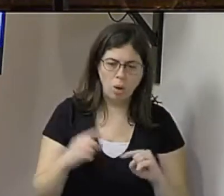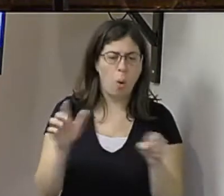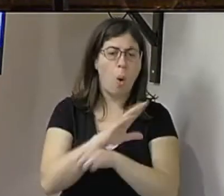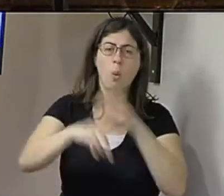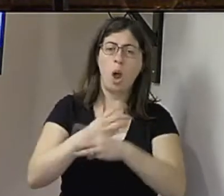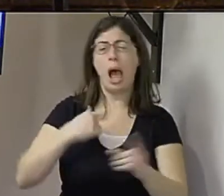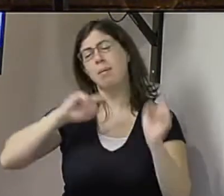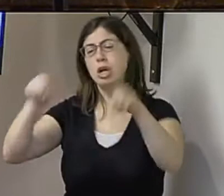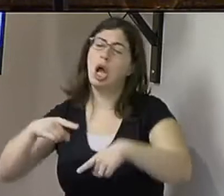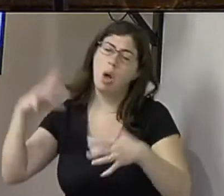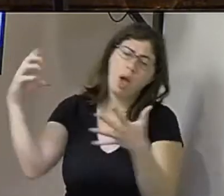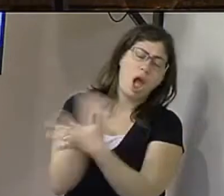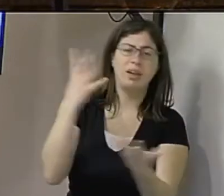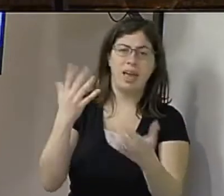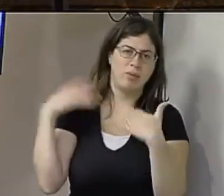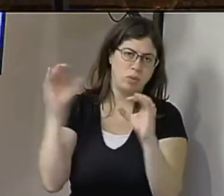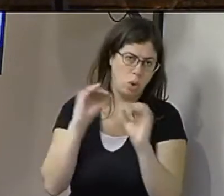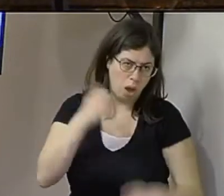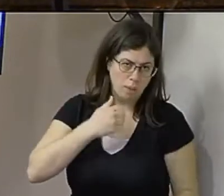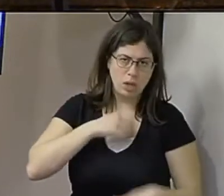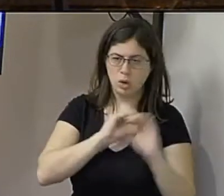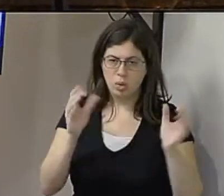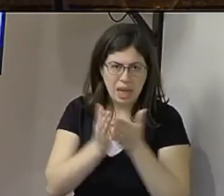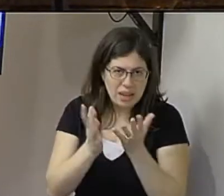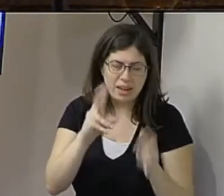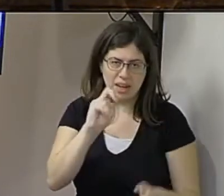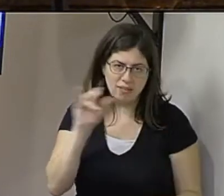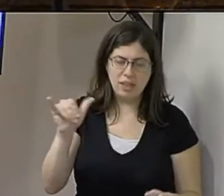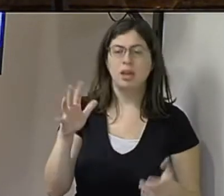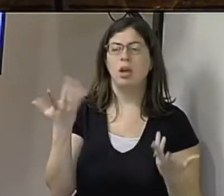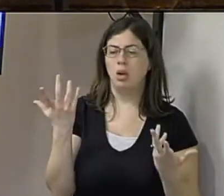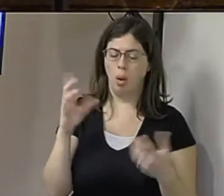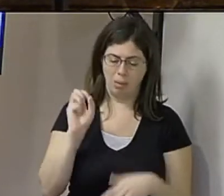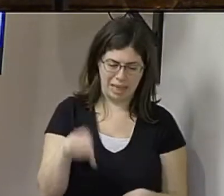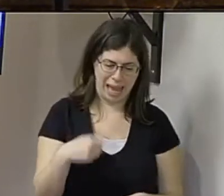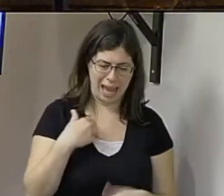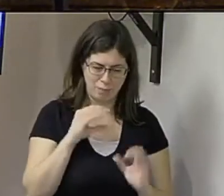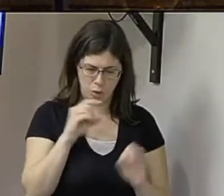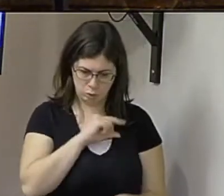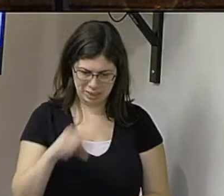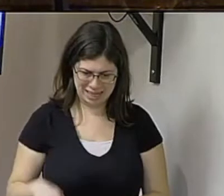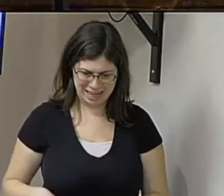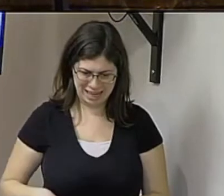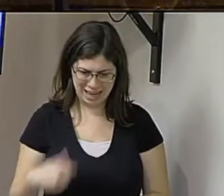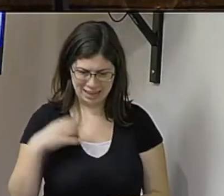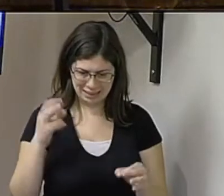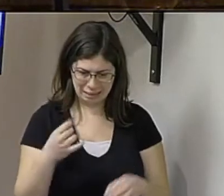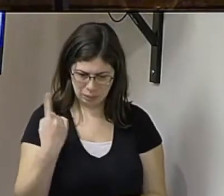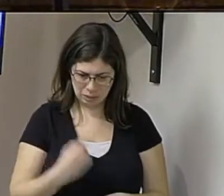I'm going to go out and do this. And he's going to come back with no army and no navy. And then he remembers, oh, right, and I don't have a queen anymore because I made that one